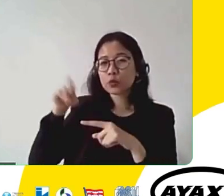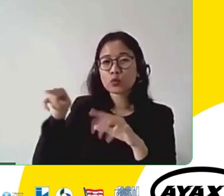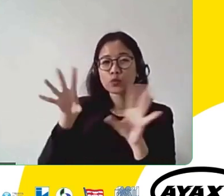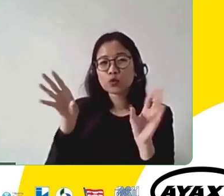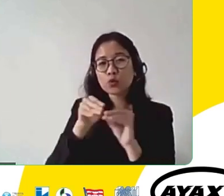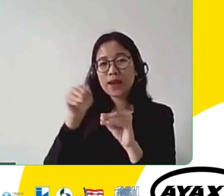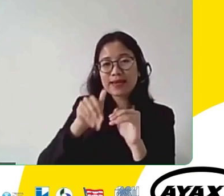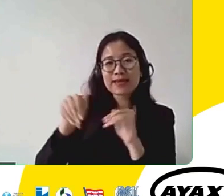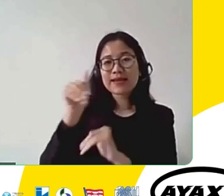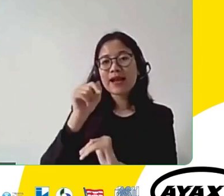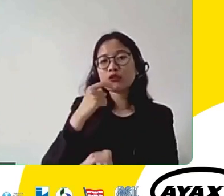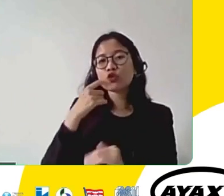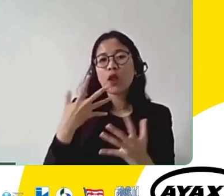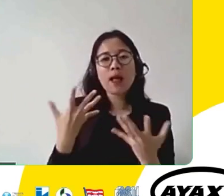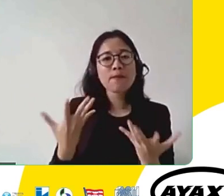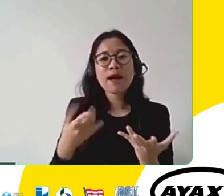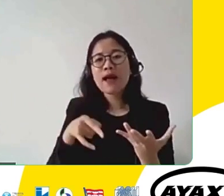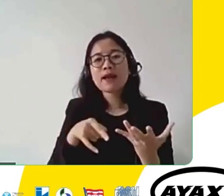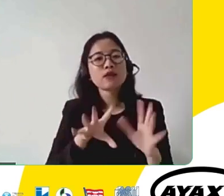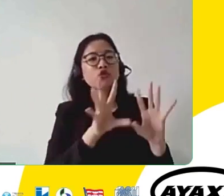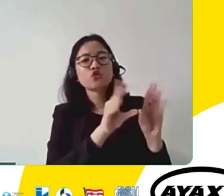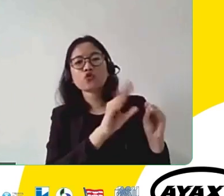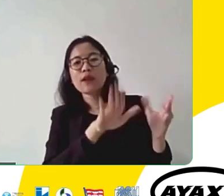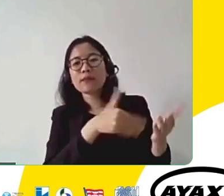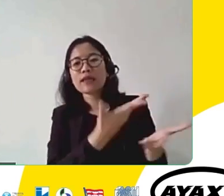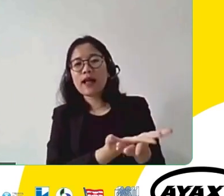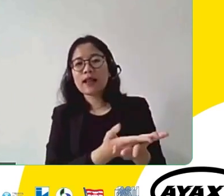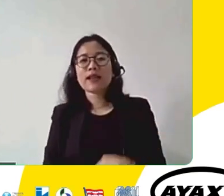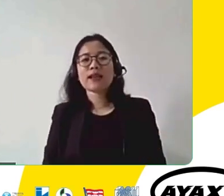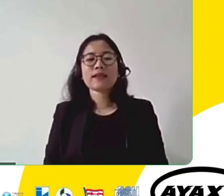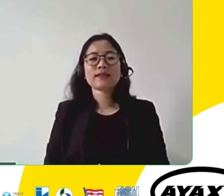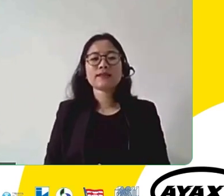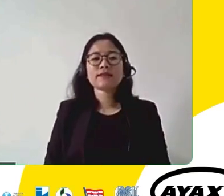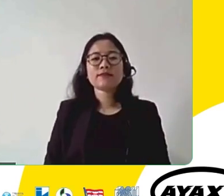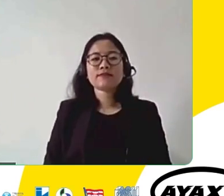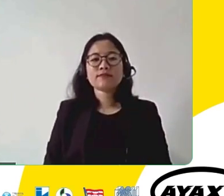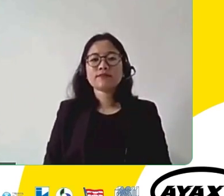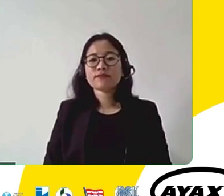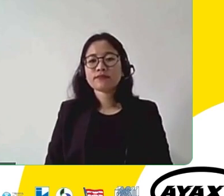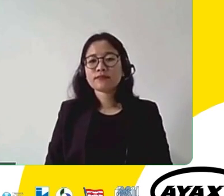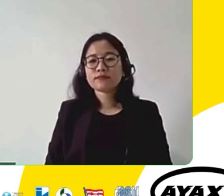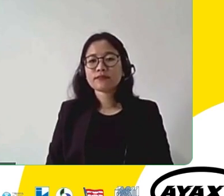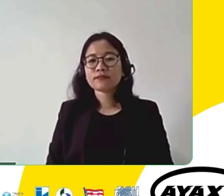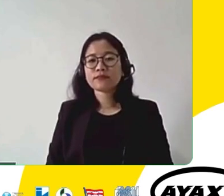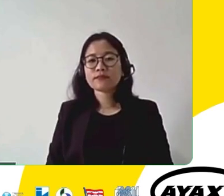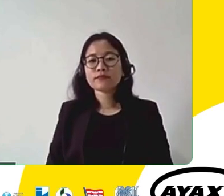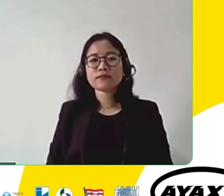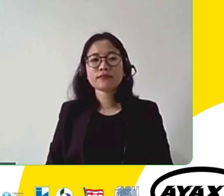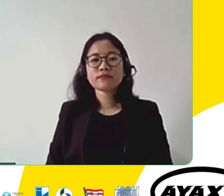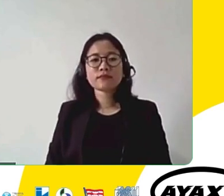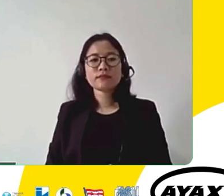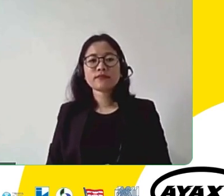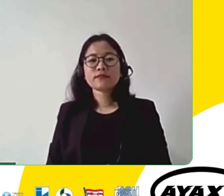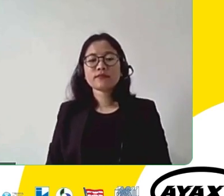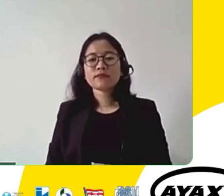And actually, the impact to our health, the air